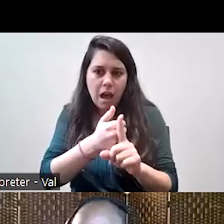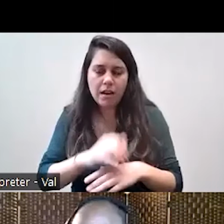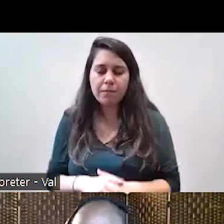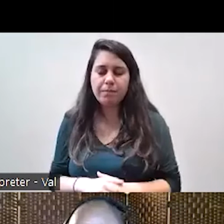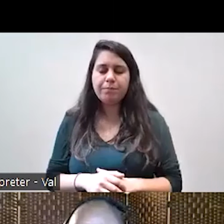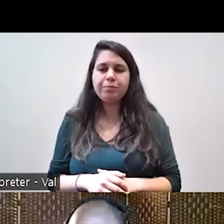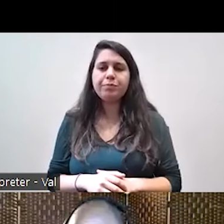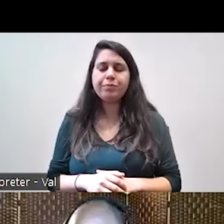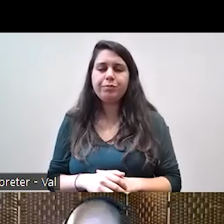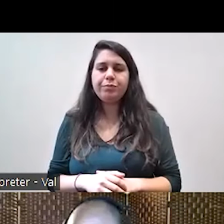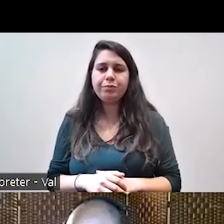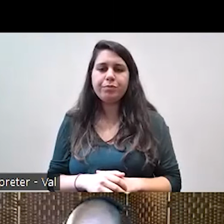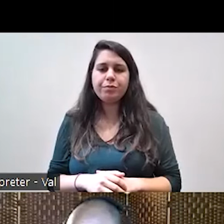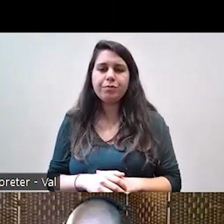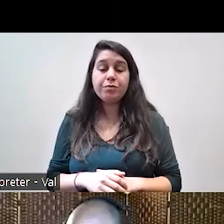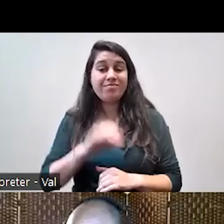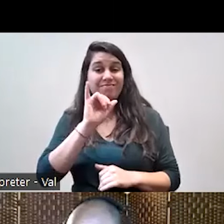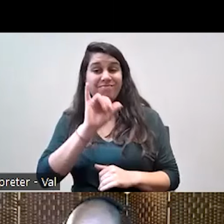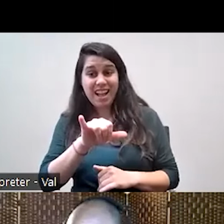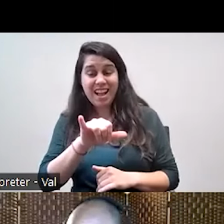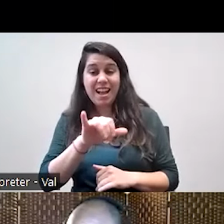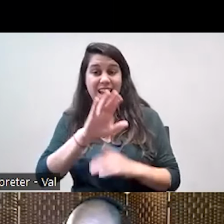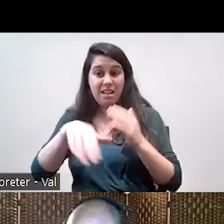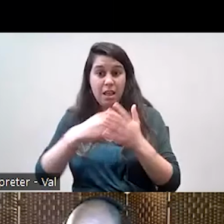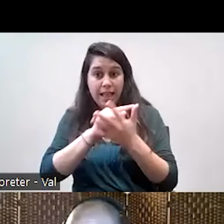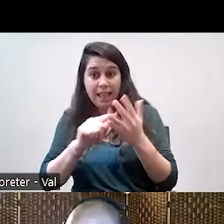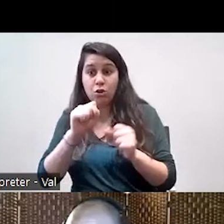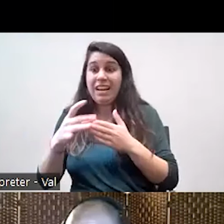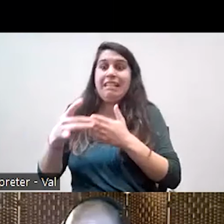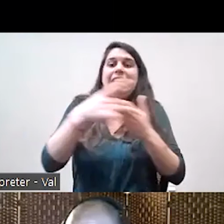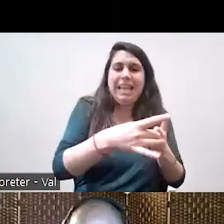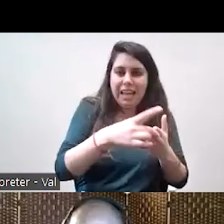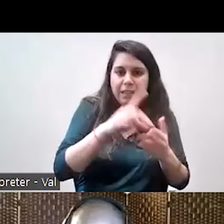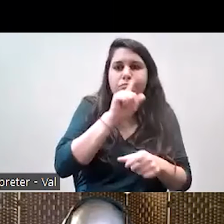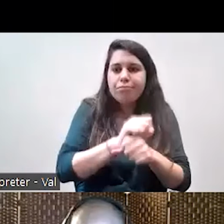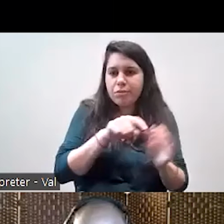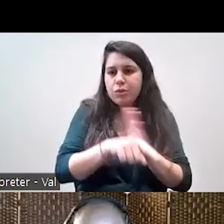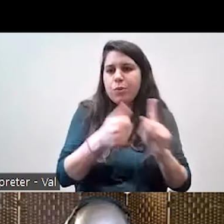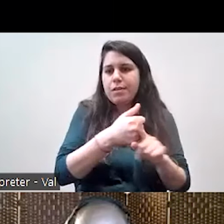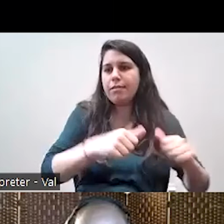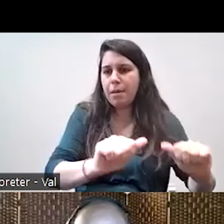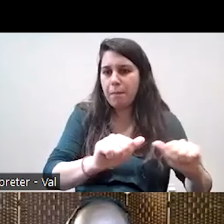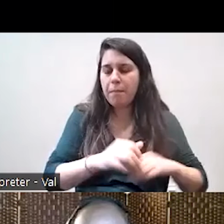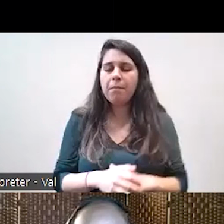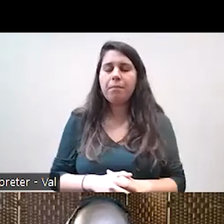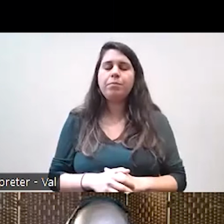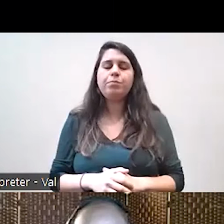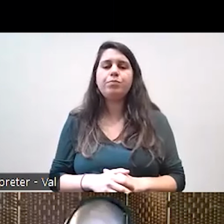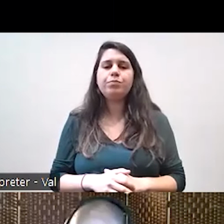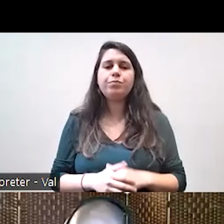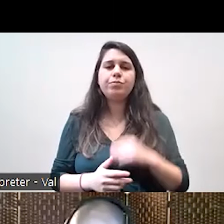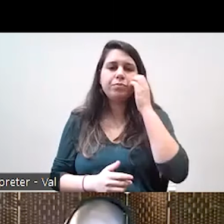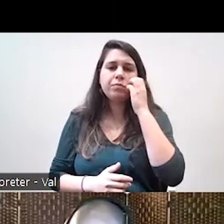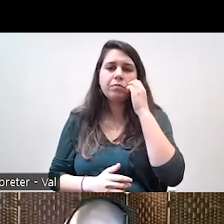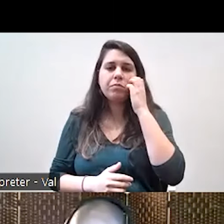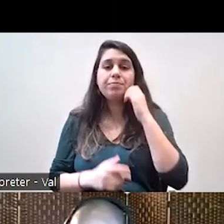suicide, and then that might lead them up to a suicide attempt. And then that final part that I have there